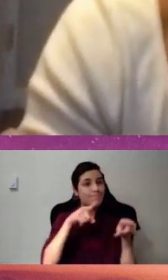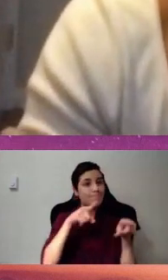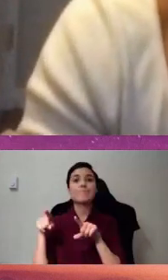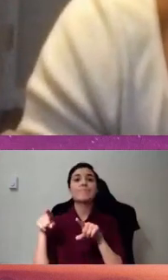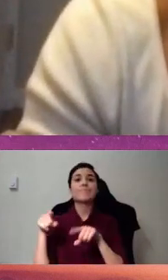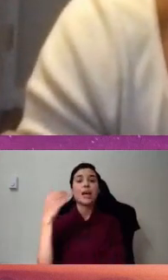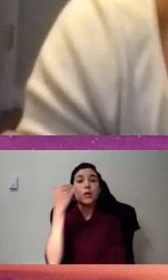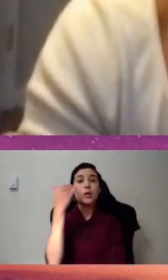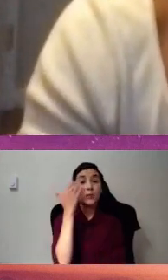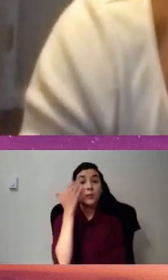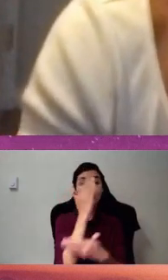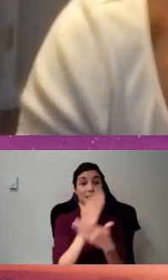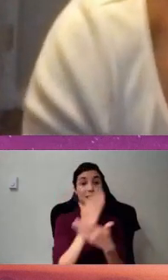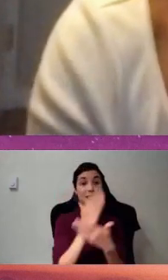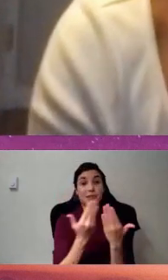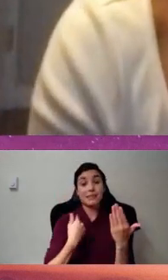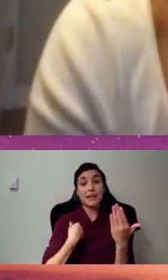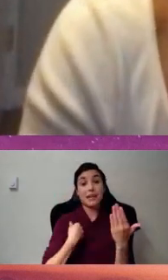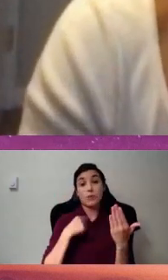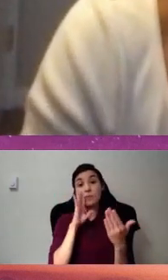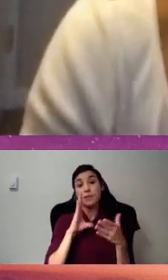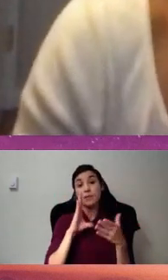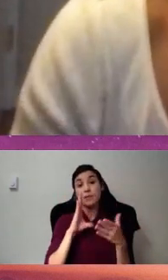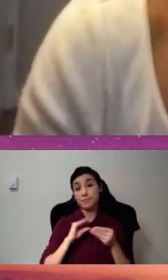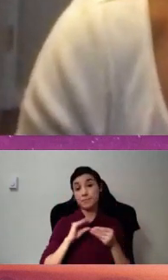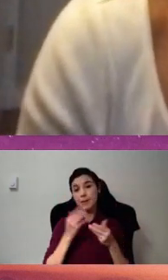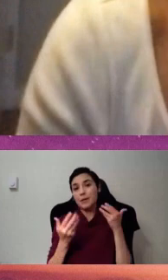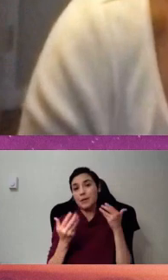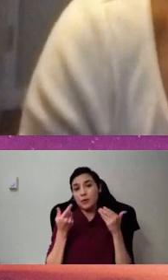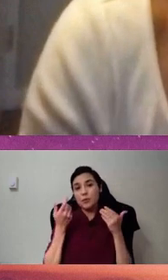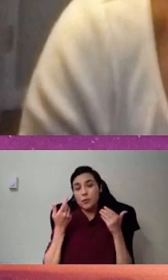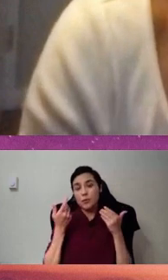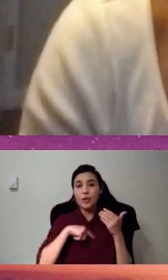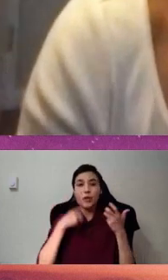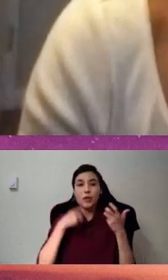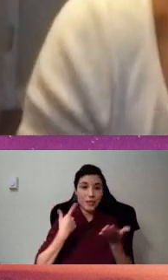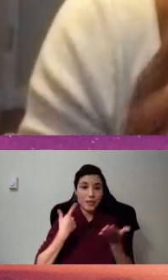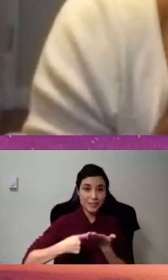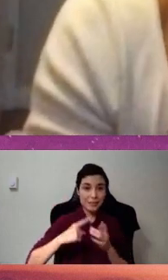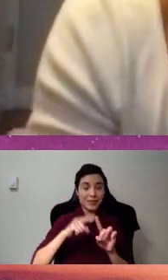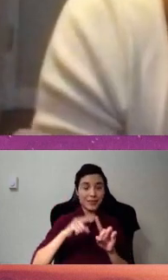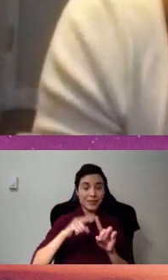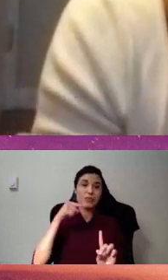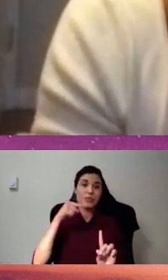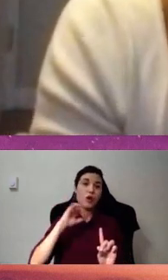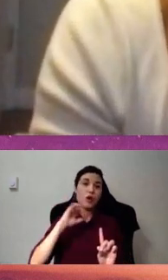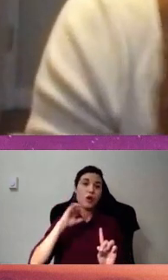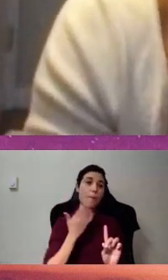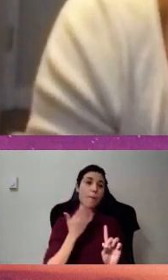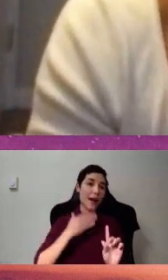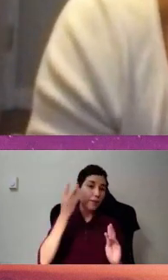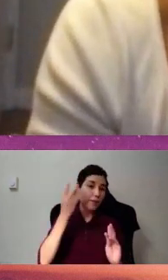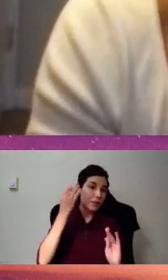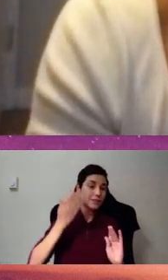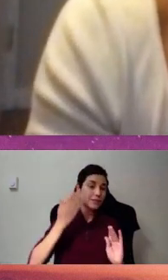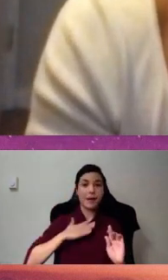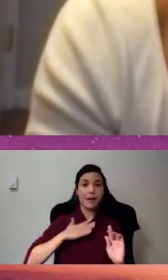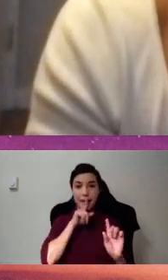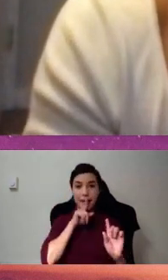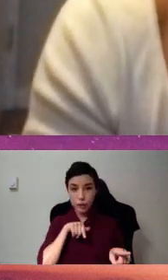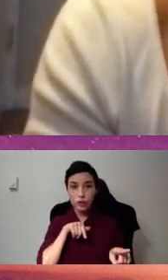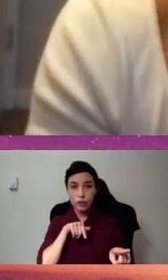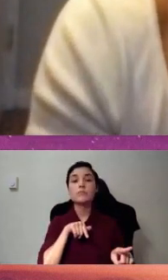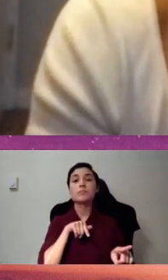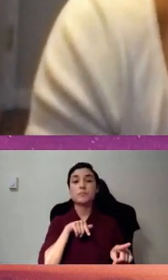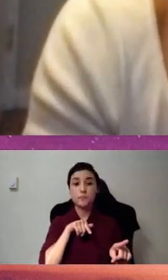repetitive. But these are just my thoughts and my answers. So colonialism to me it's genocide, it is